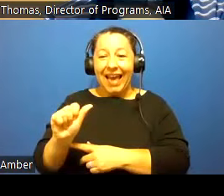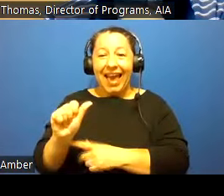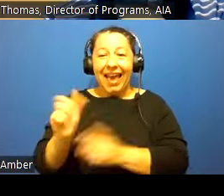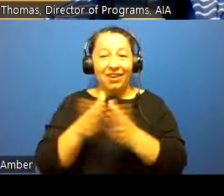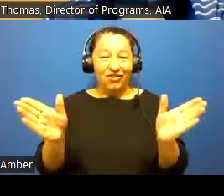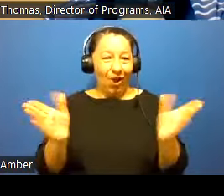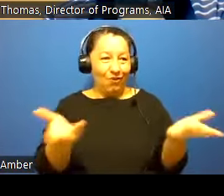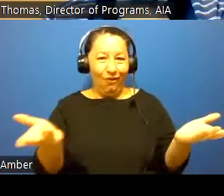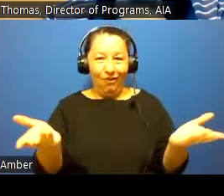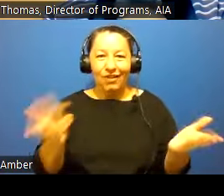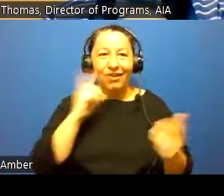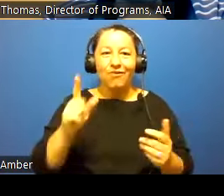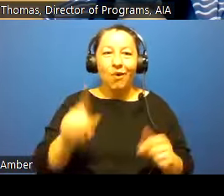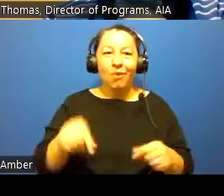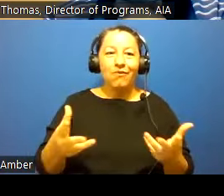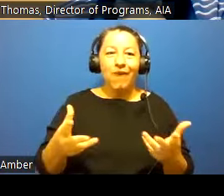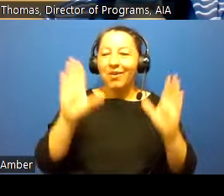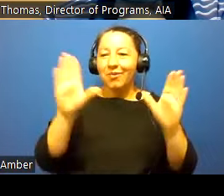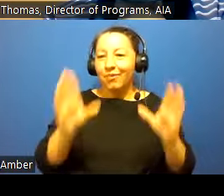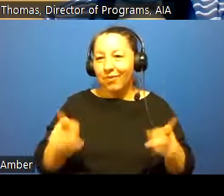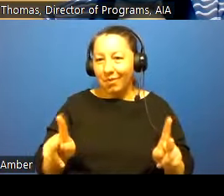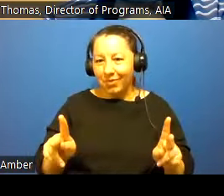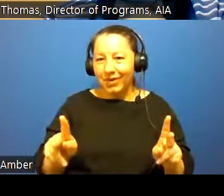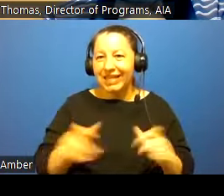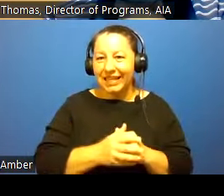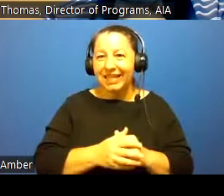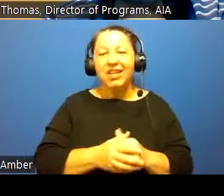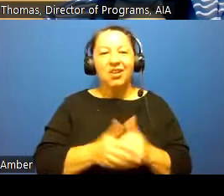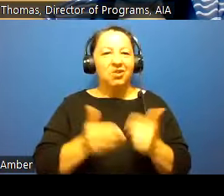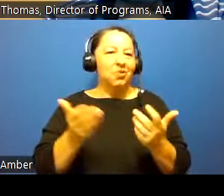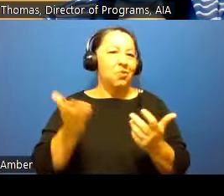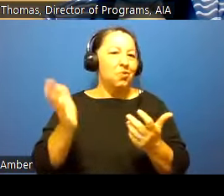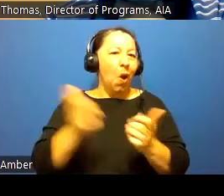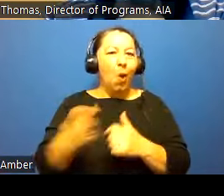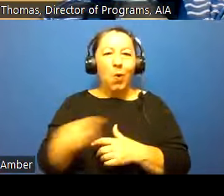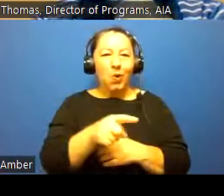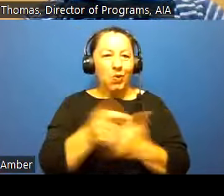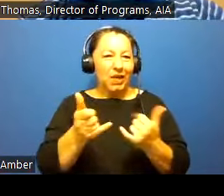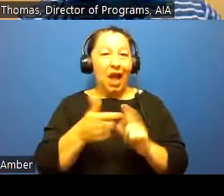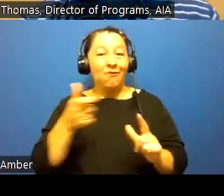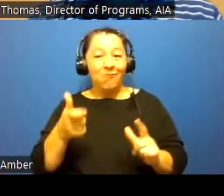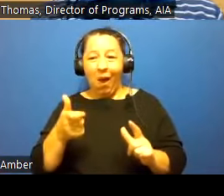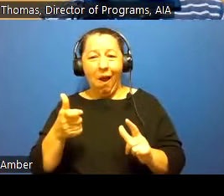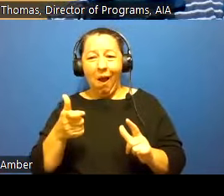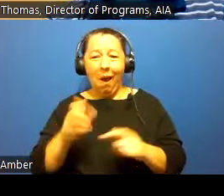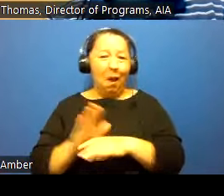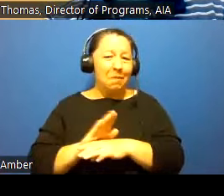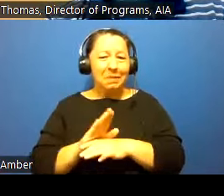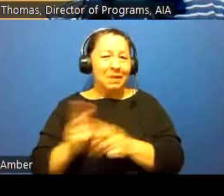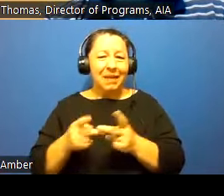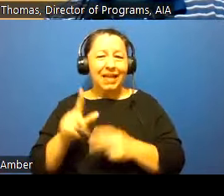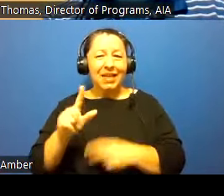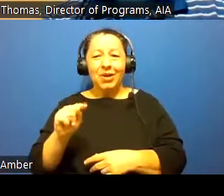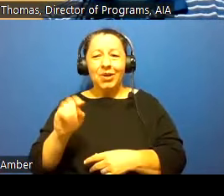general for giving me this wonderful opportunity to talk to you today from the bustling hub of the Toledo